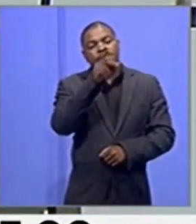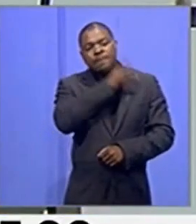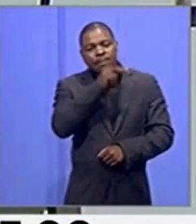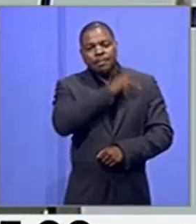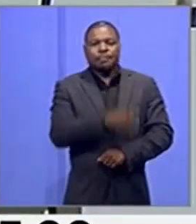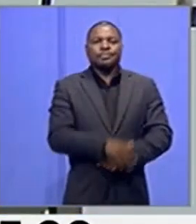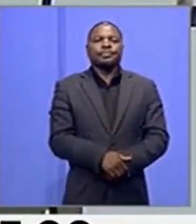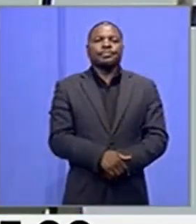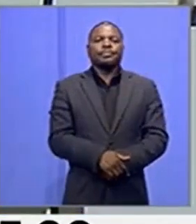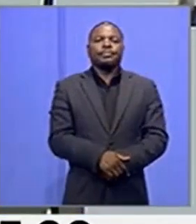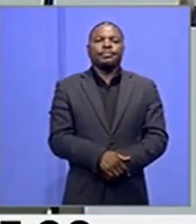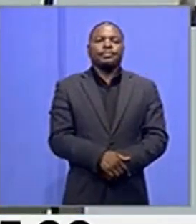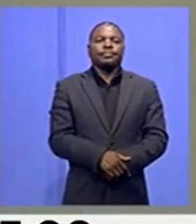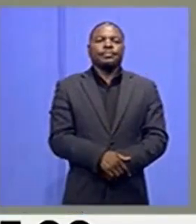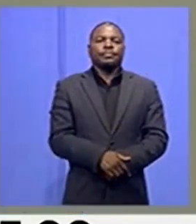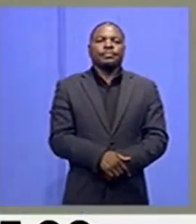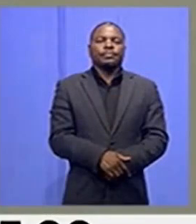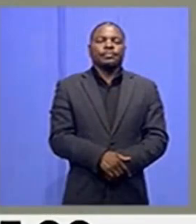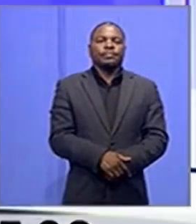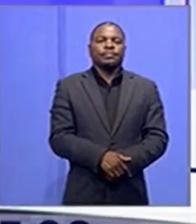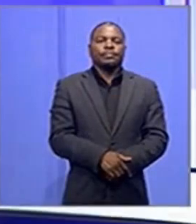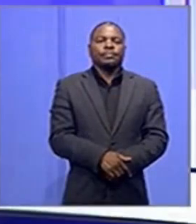tša SABC, Johannesburg.